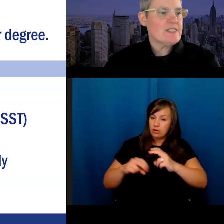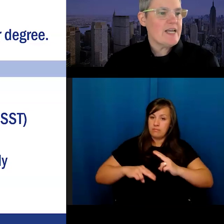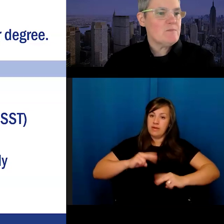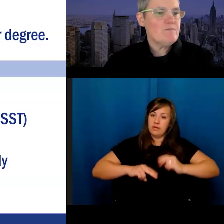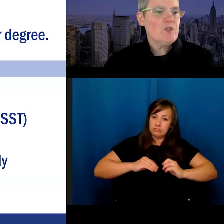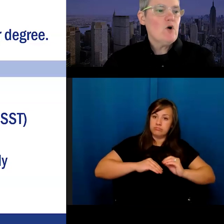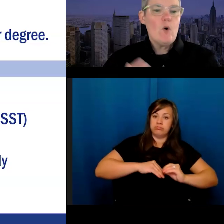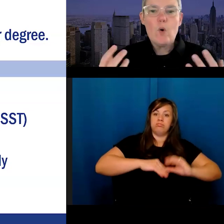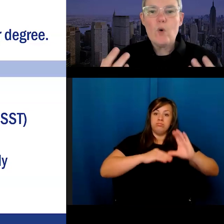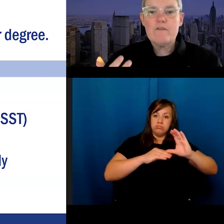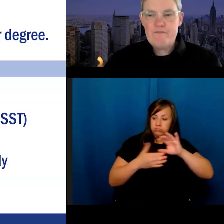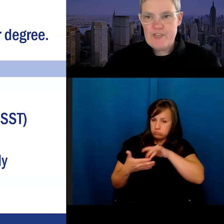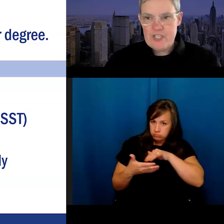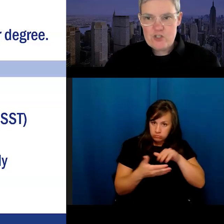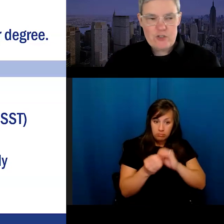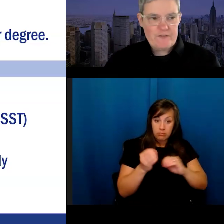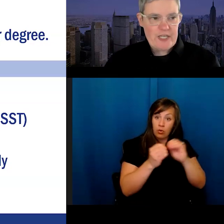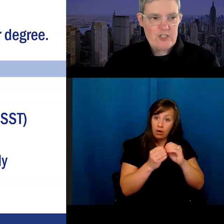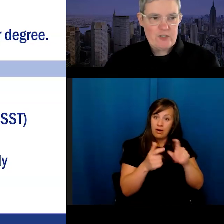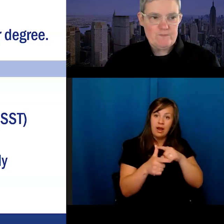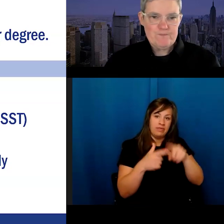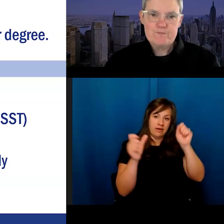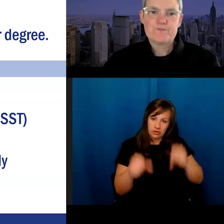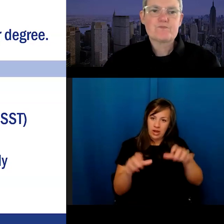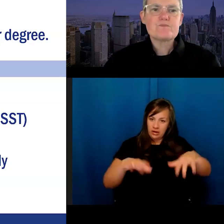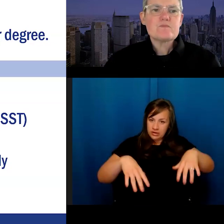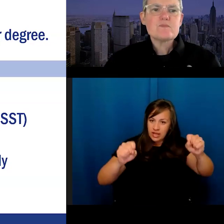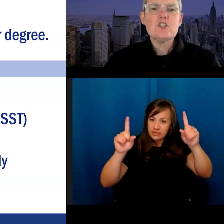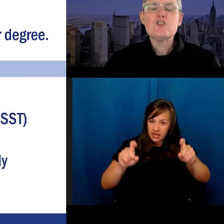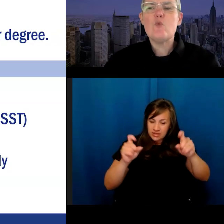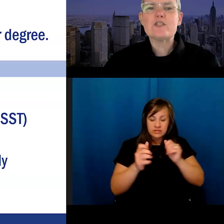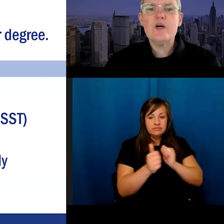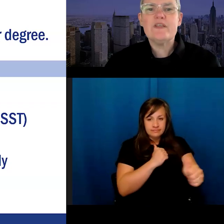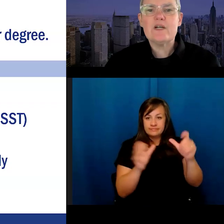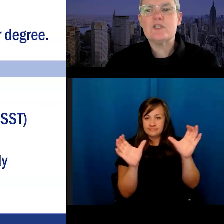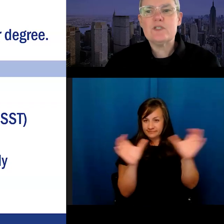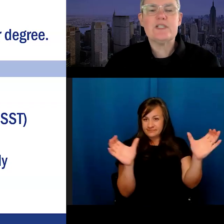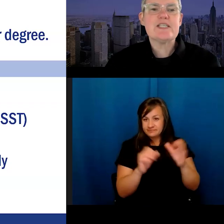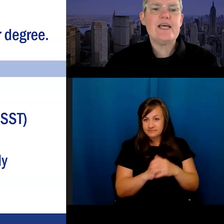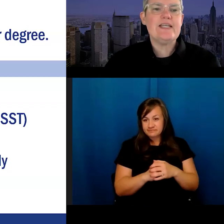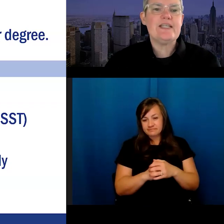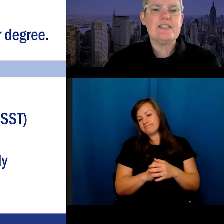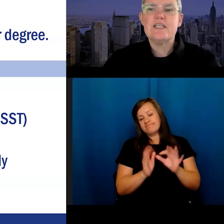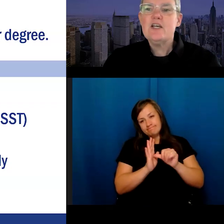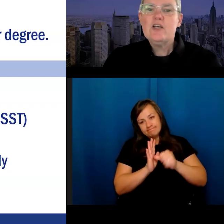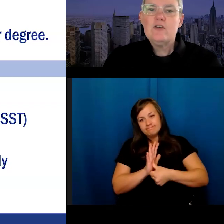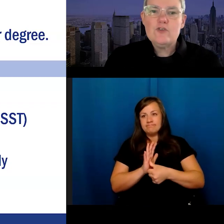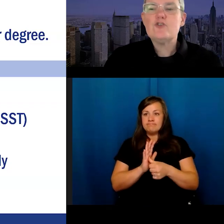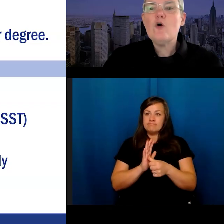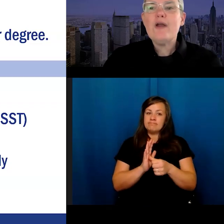pass an exam or finish a certification. So that's one thing I really want to say